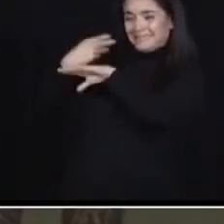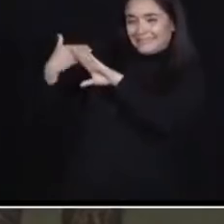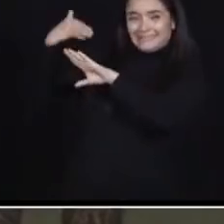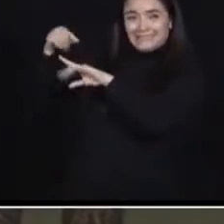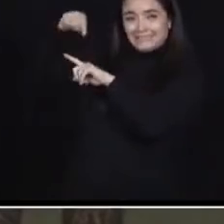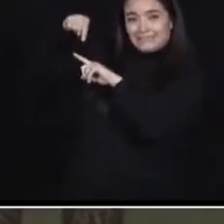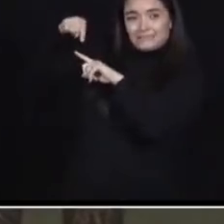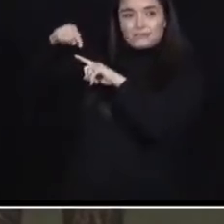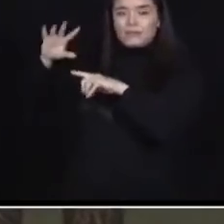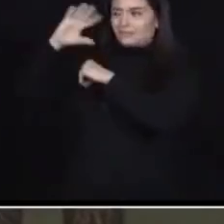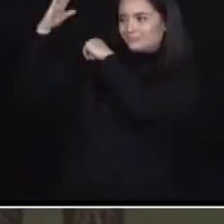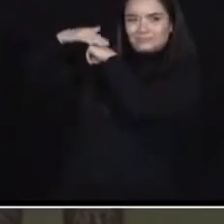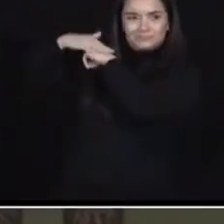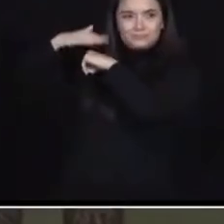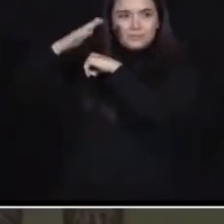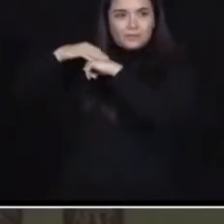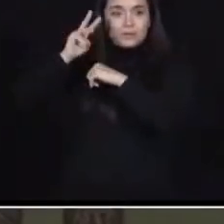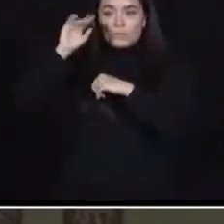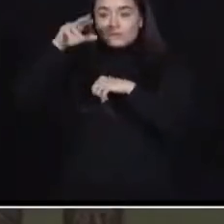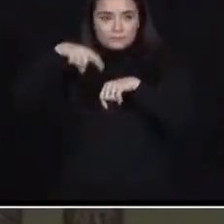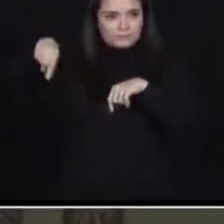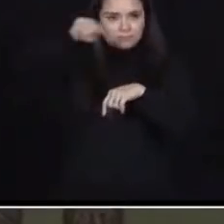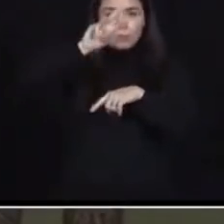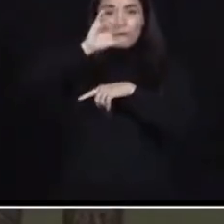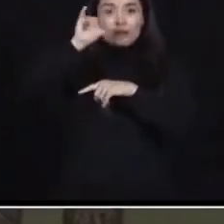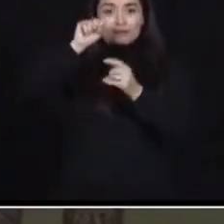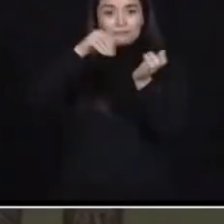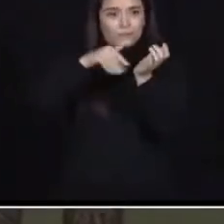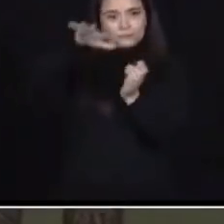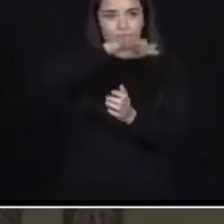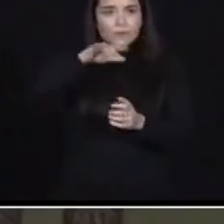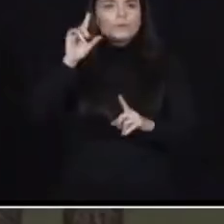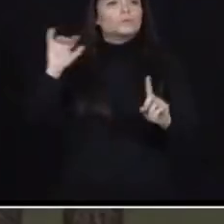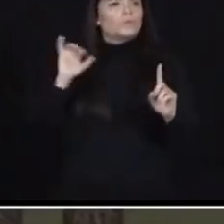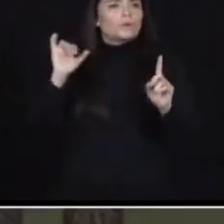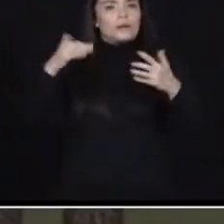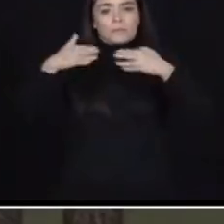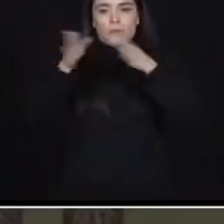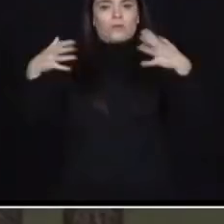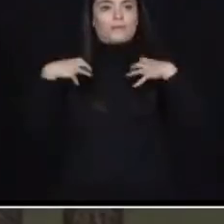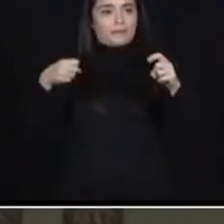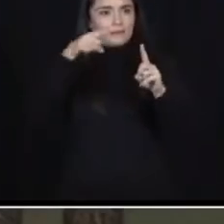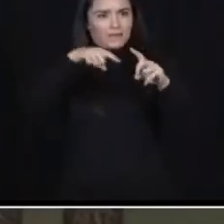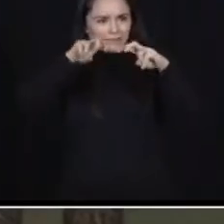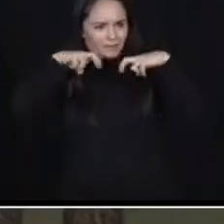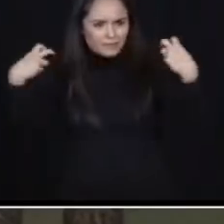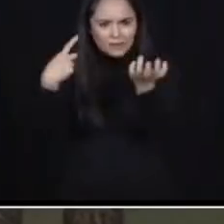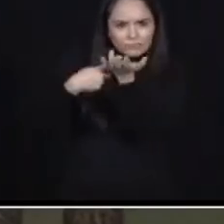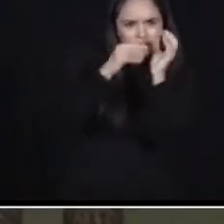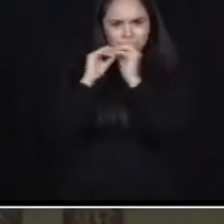Dr. Williams, and on the advice of our Public Health Measures Table, we're updating our COVID-19